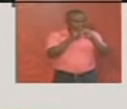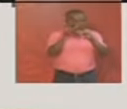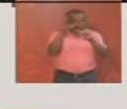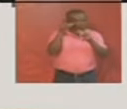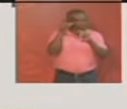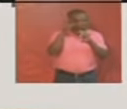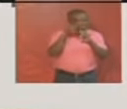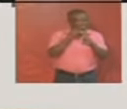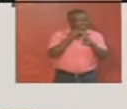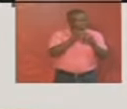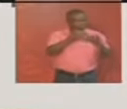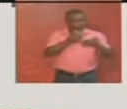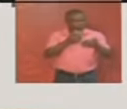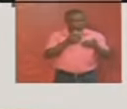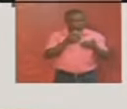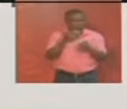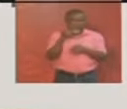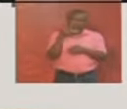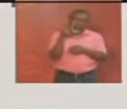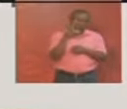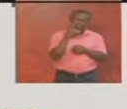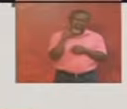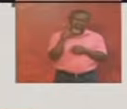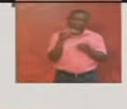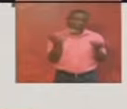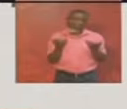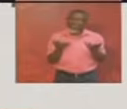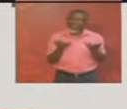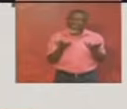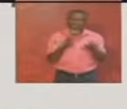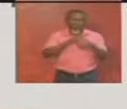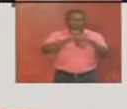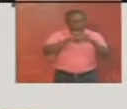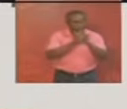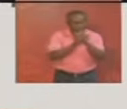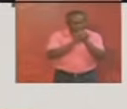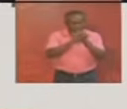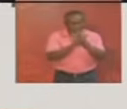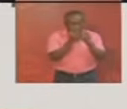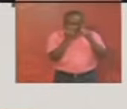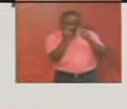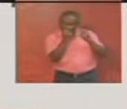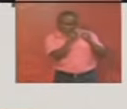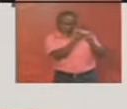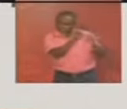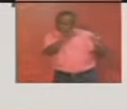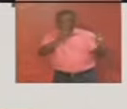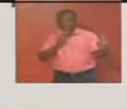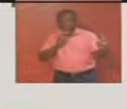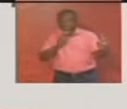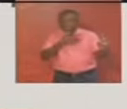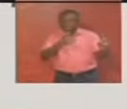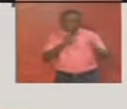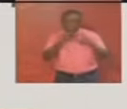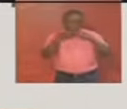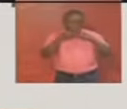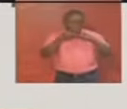the conference, the 3 W's: wash your hands, watch your distance, and of course, wear your